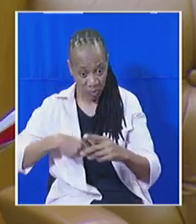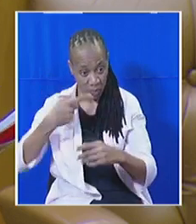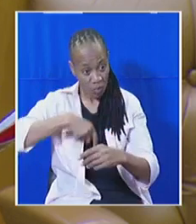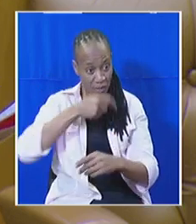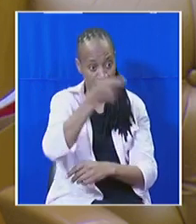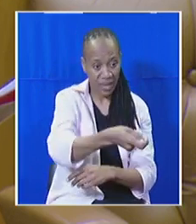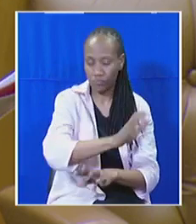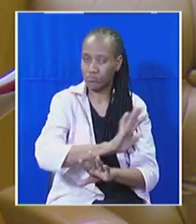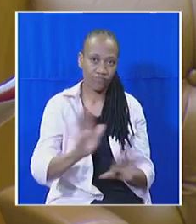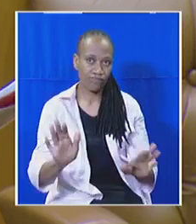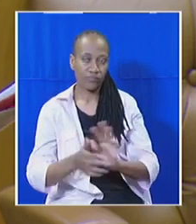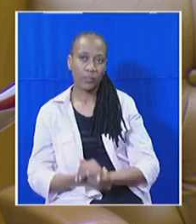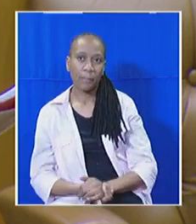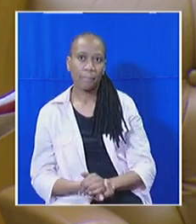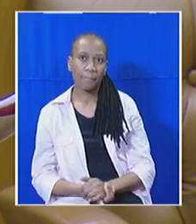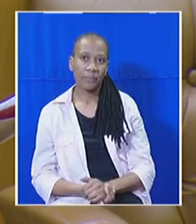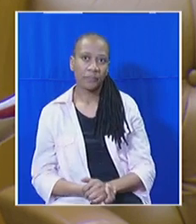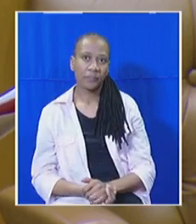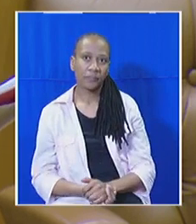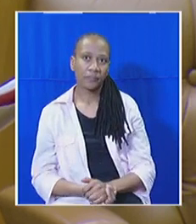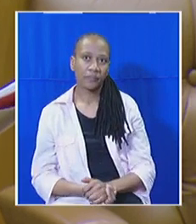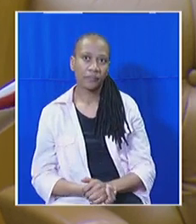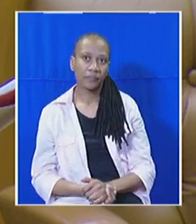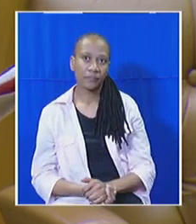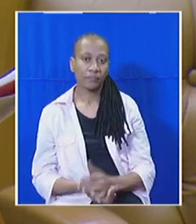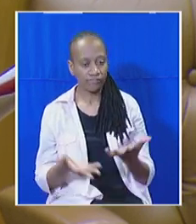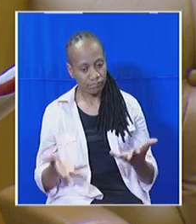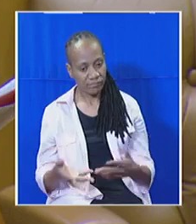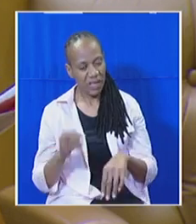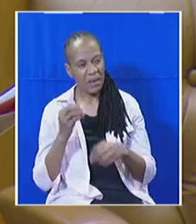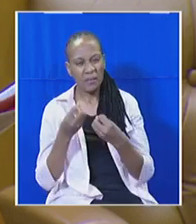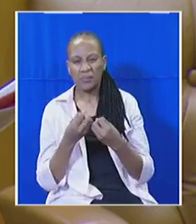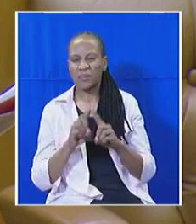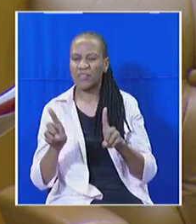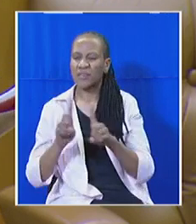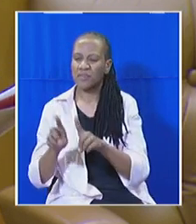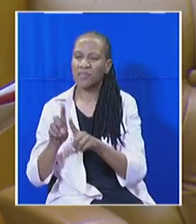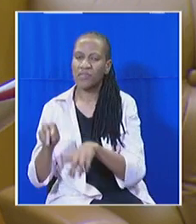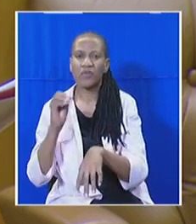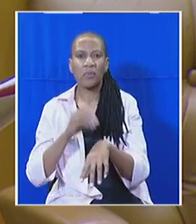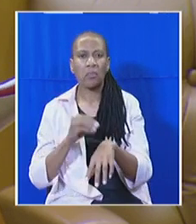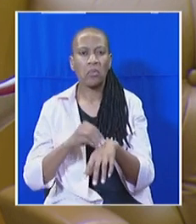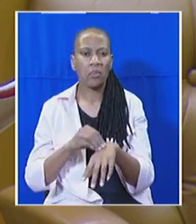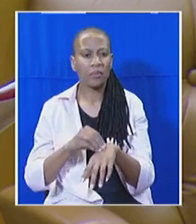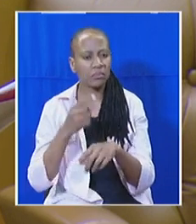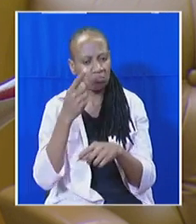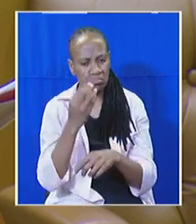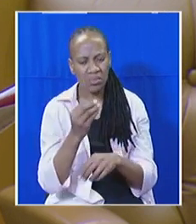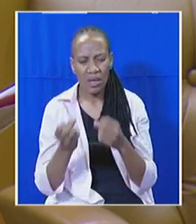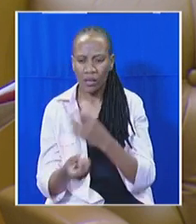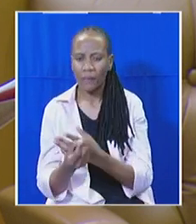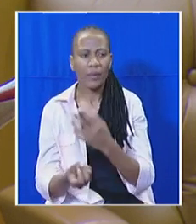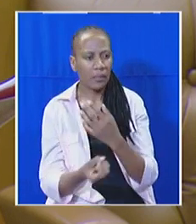produced. Due to the problems being experienced with contractors who deliver shoddy workmanship and fail